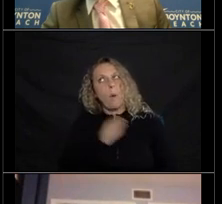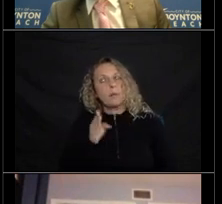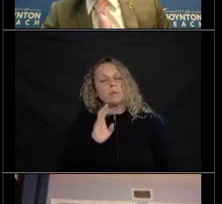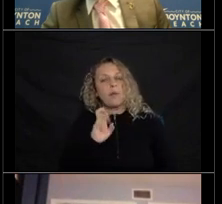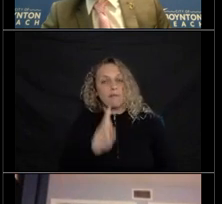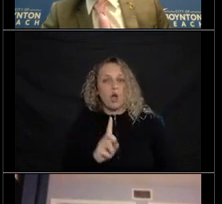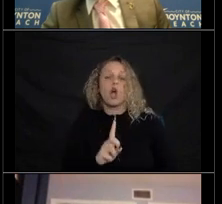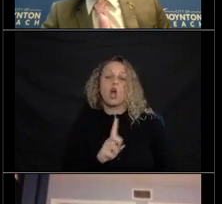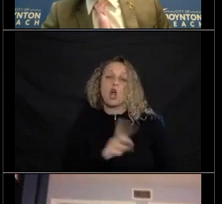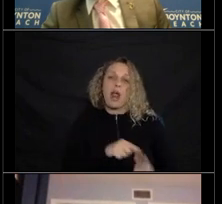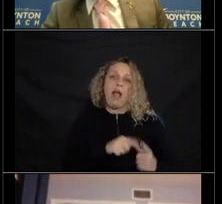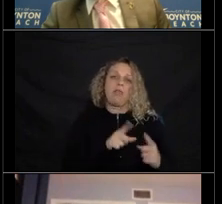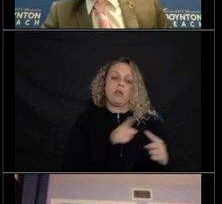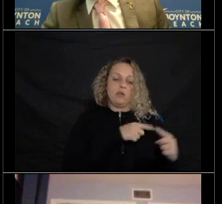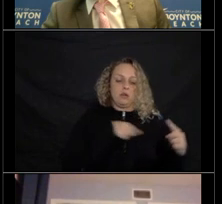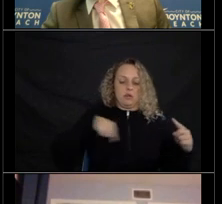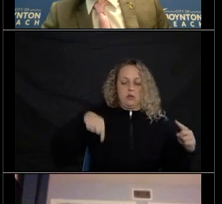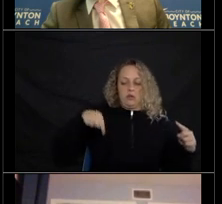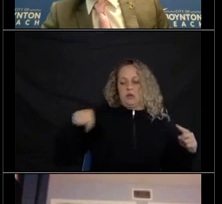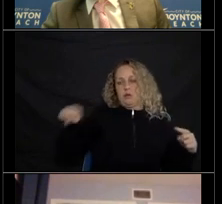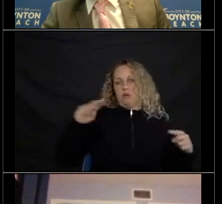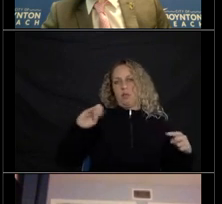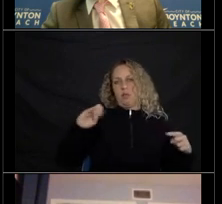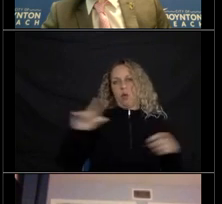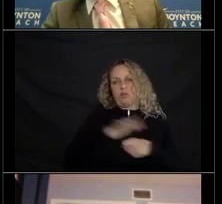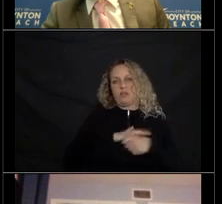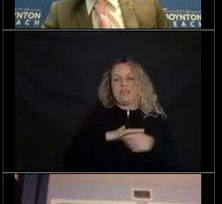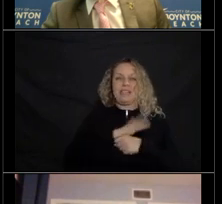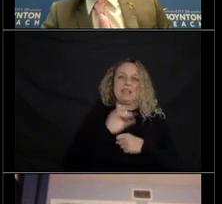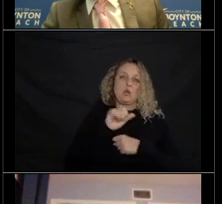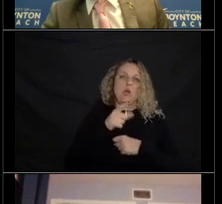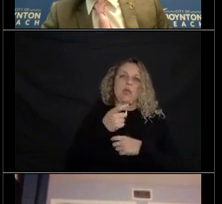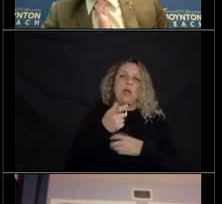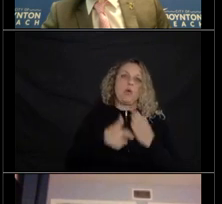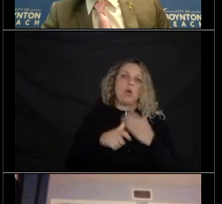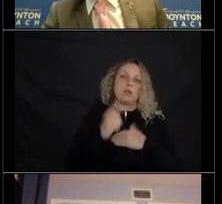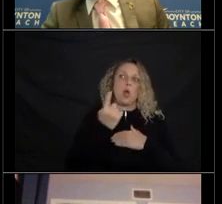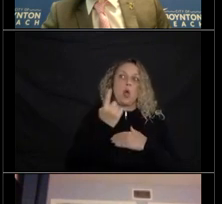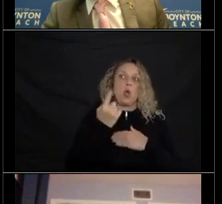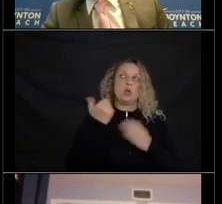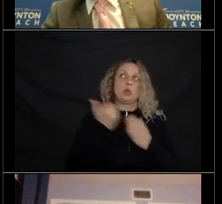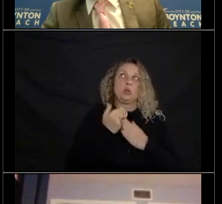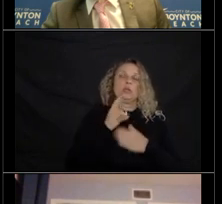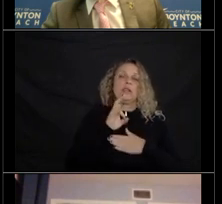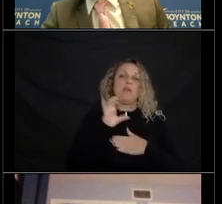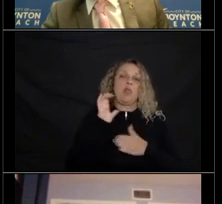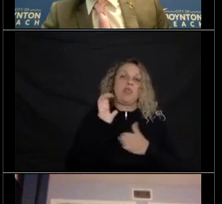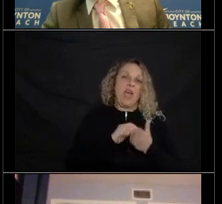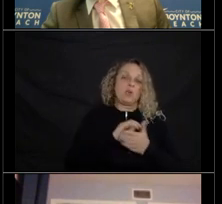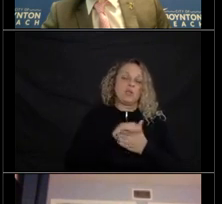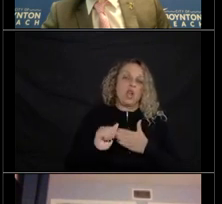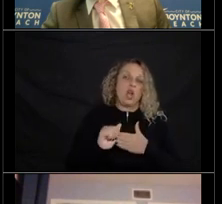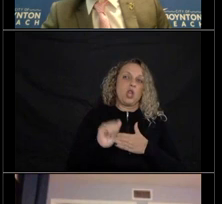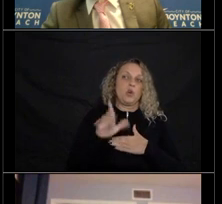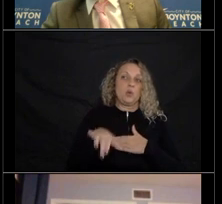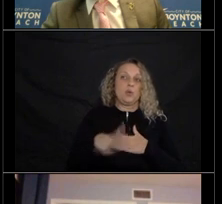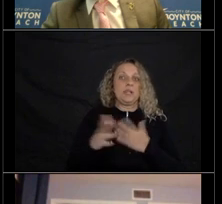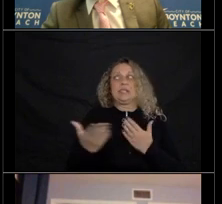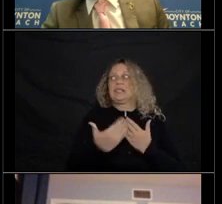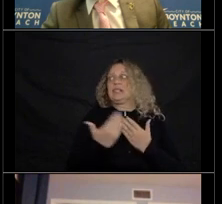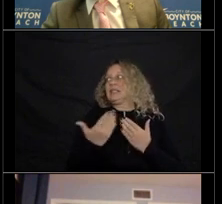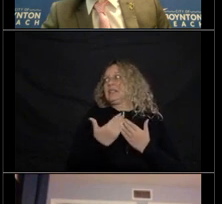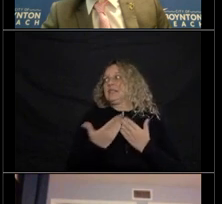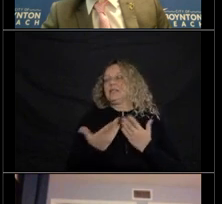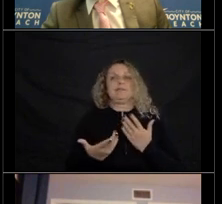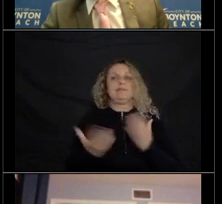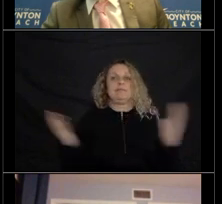Boulevard and then tie it in back to the mall site. So that price alone is, you know, close to $700,000, which, you know, easily makes up